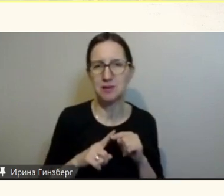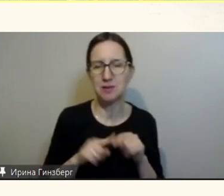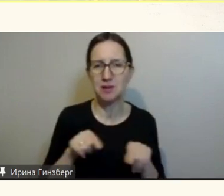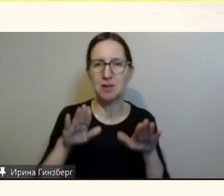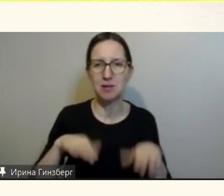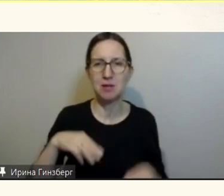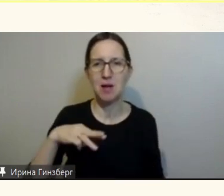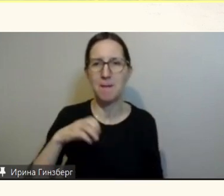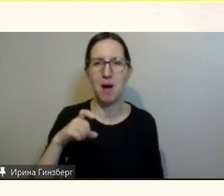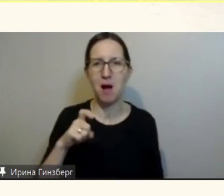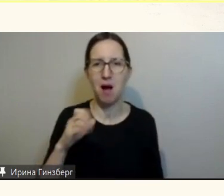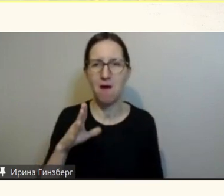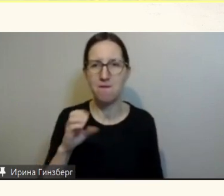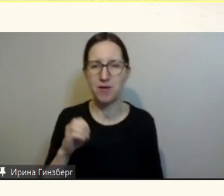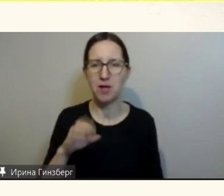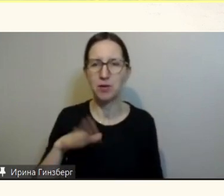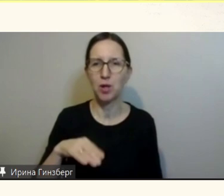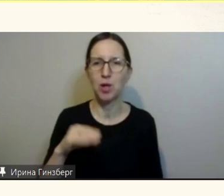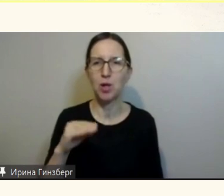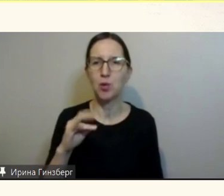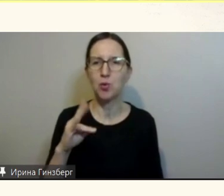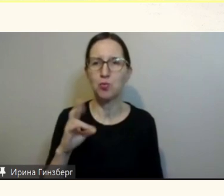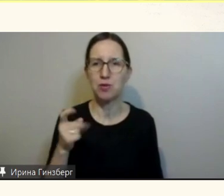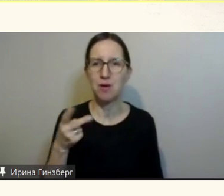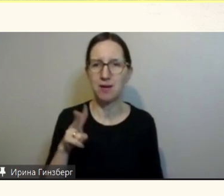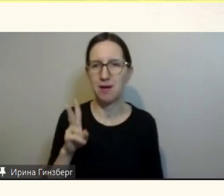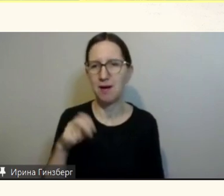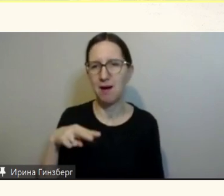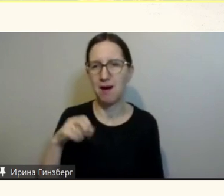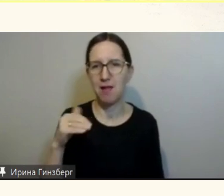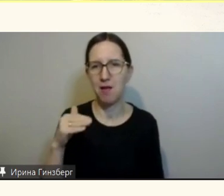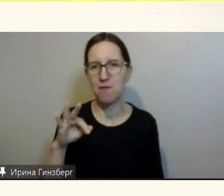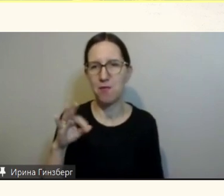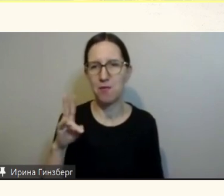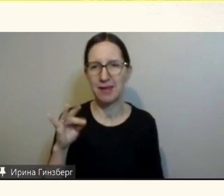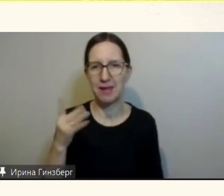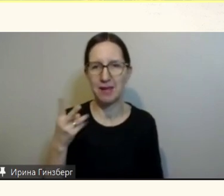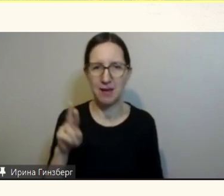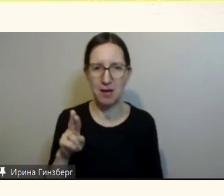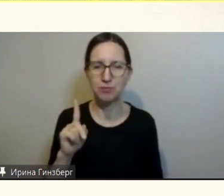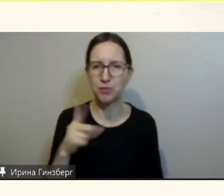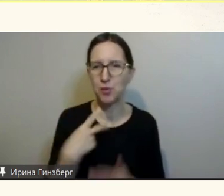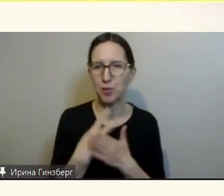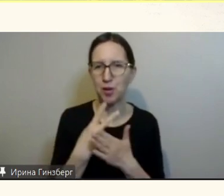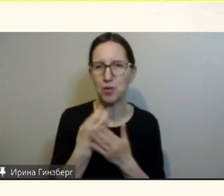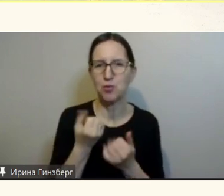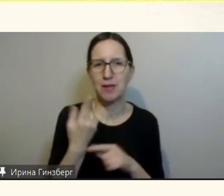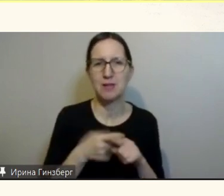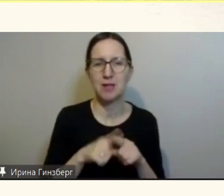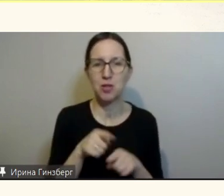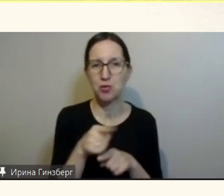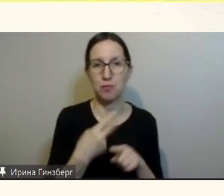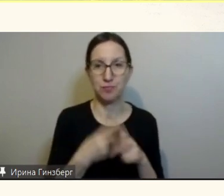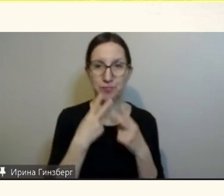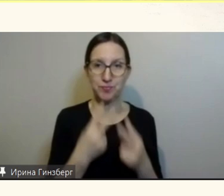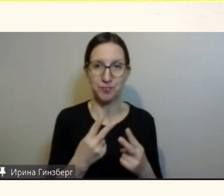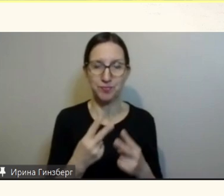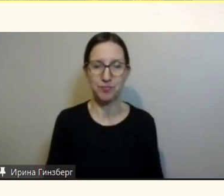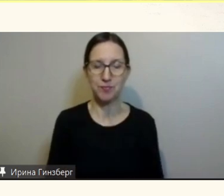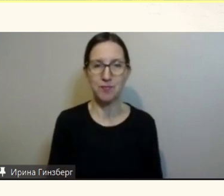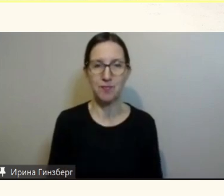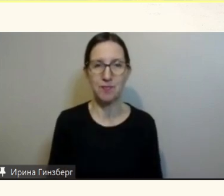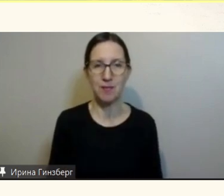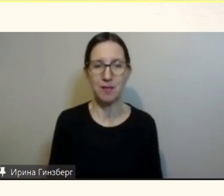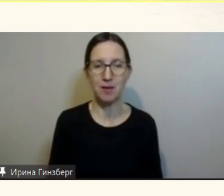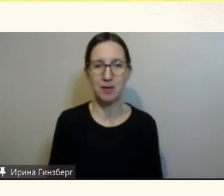two stills, if you could just forward go. This is what we were recording. From a great